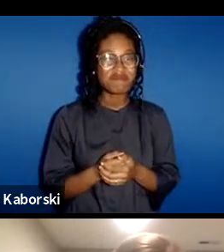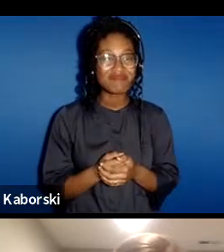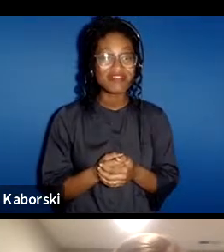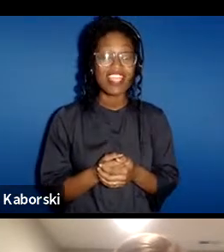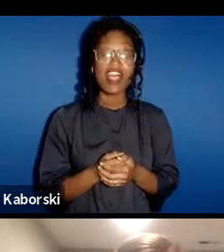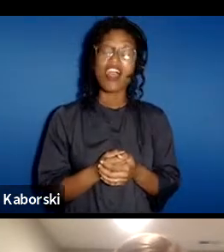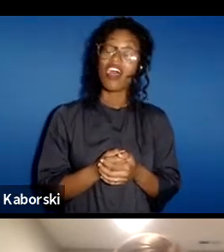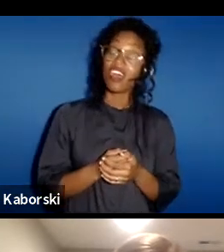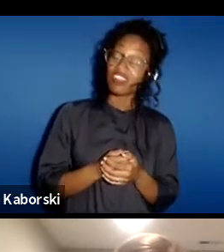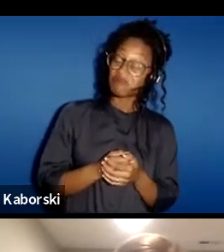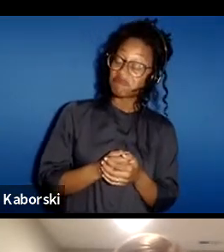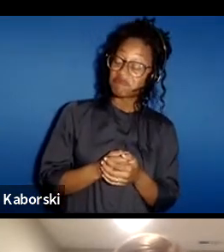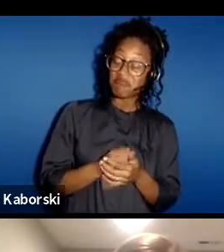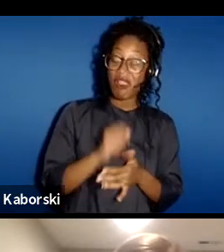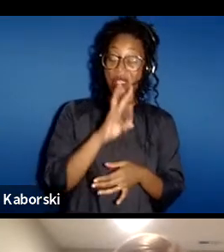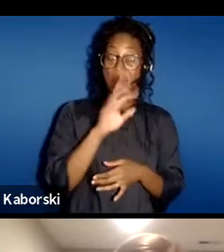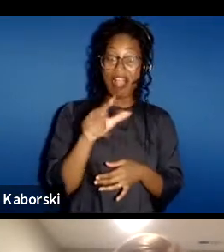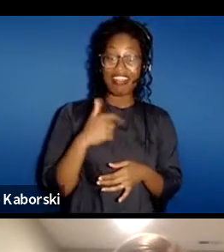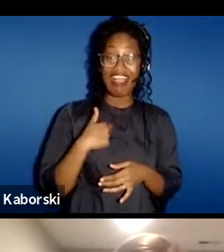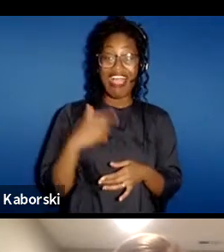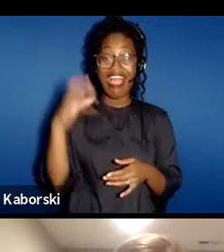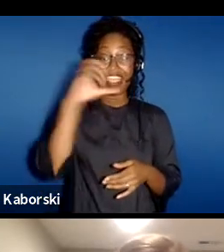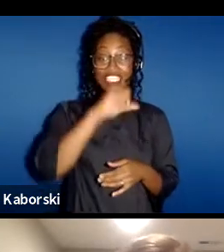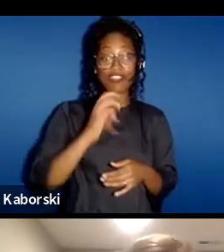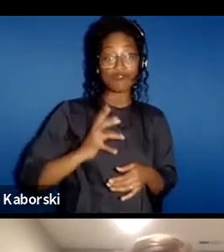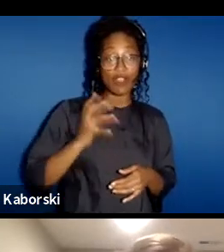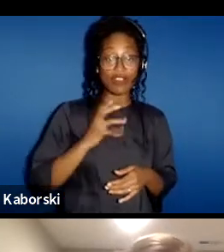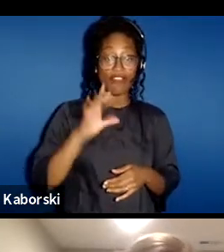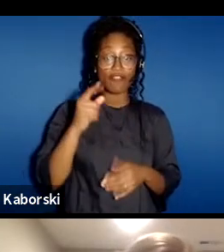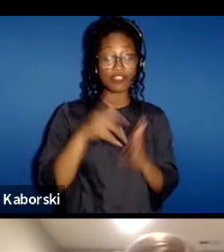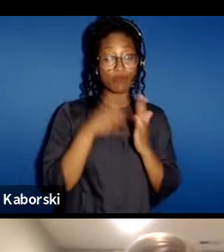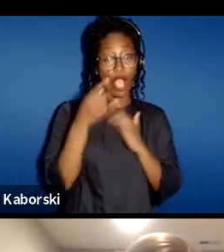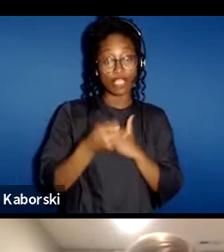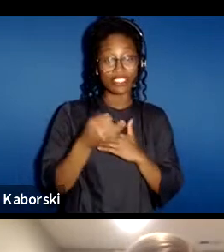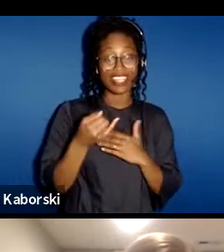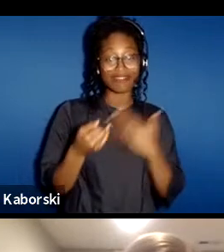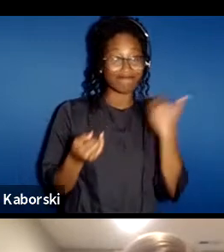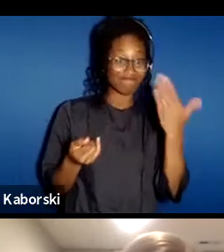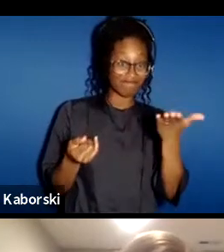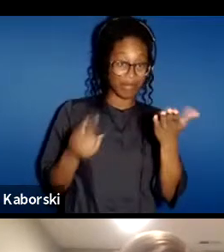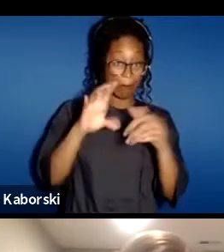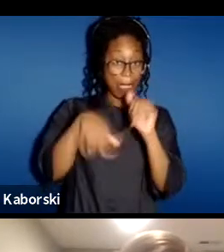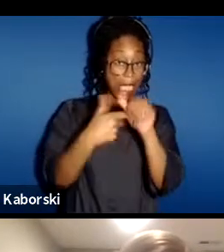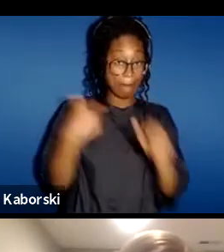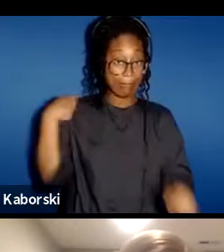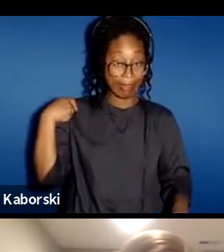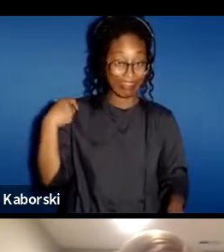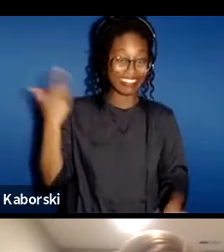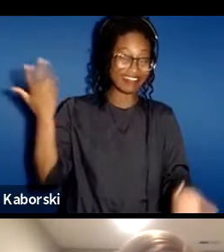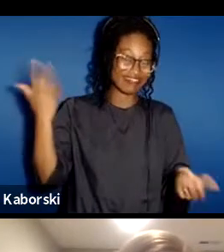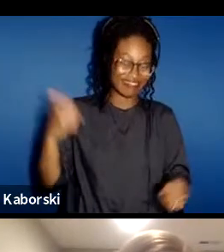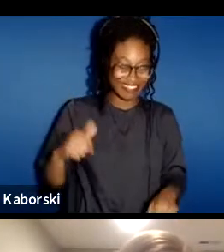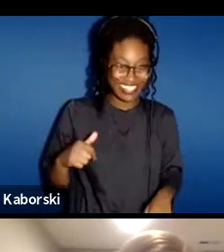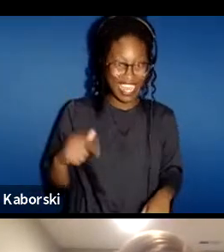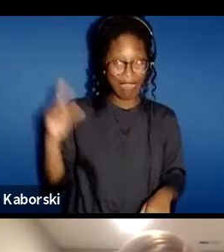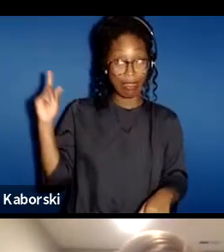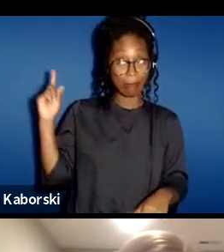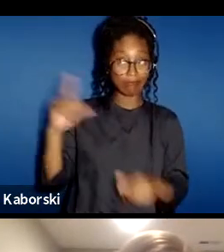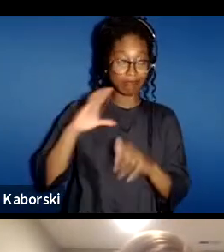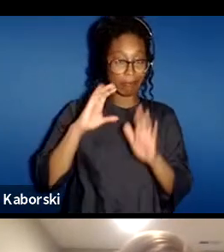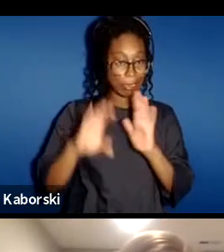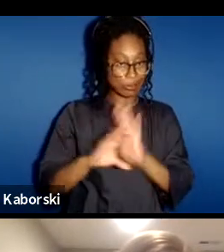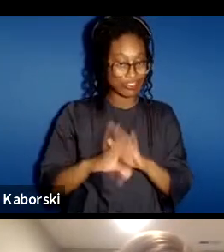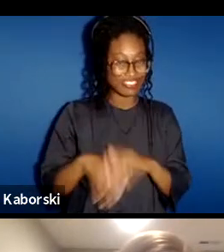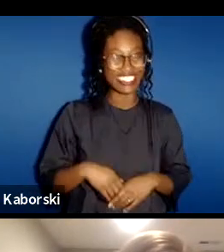Well, I guess formally speaking, our first project, of course, was this one behind me, this picture,